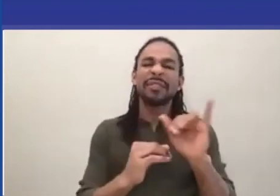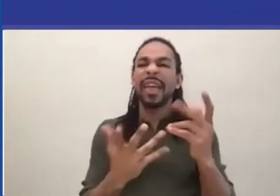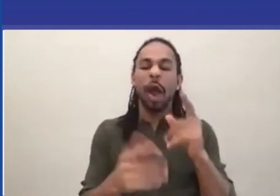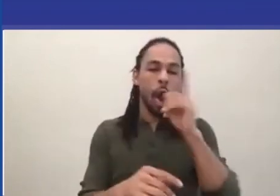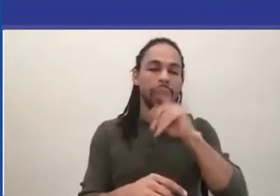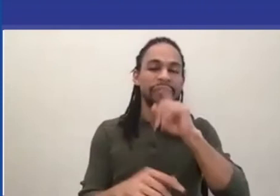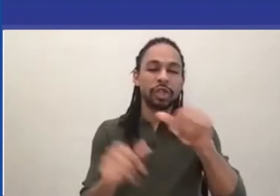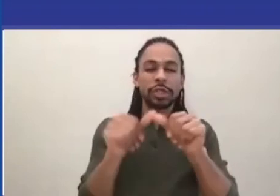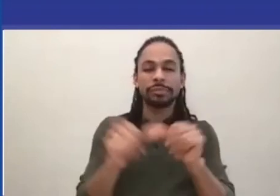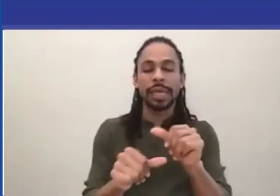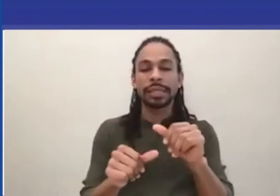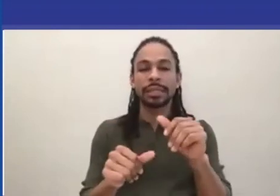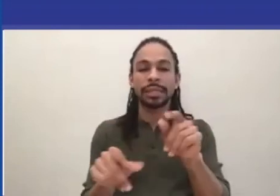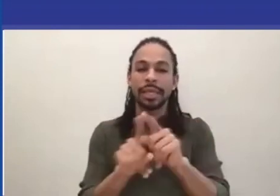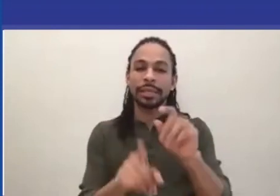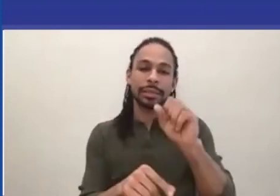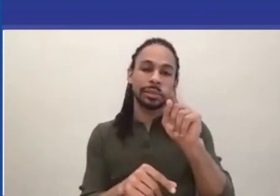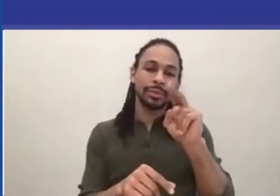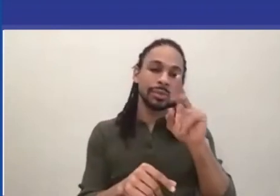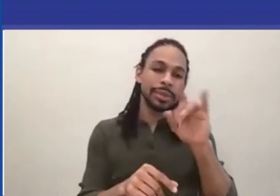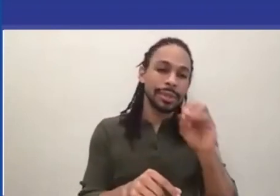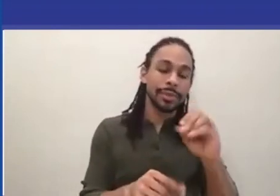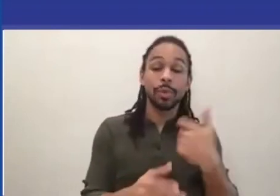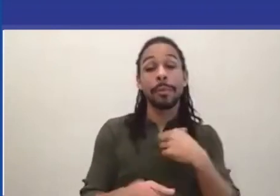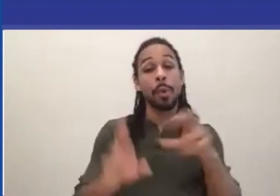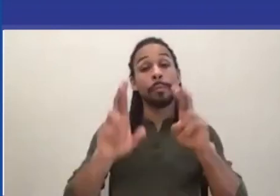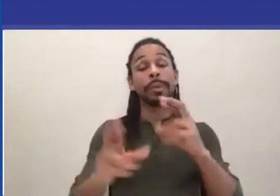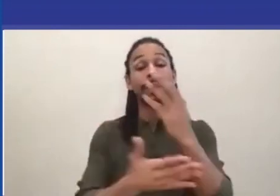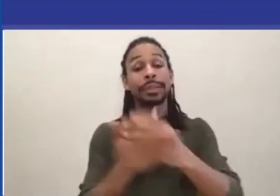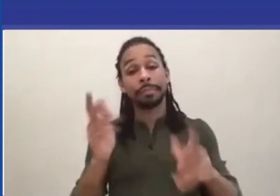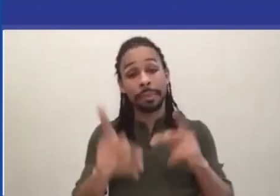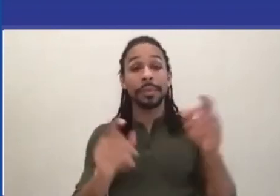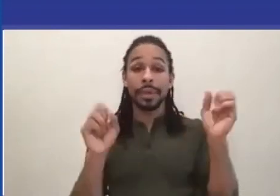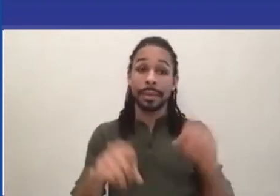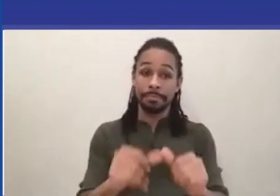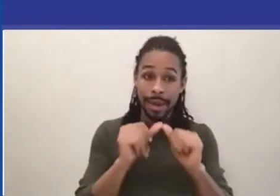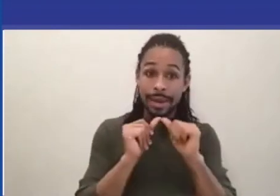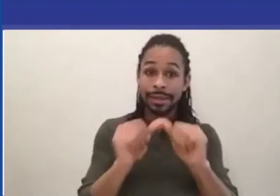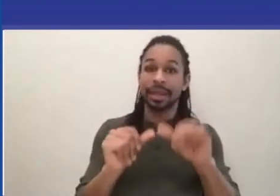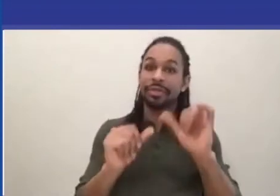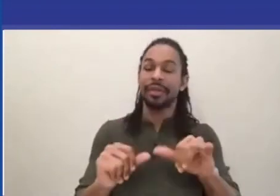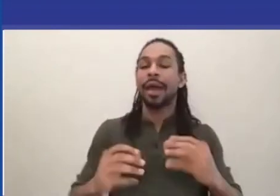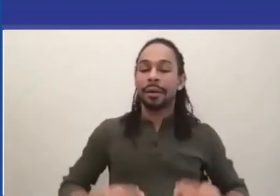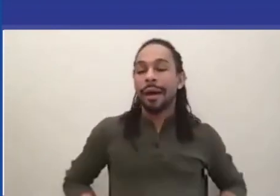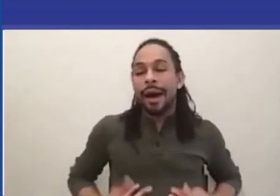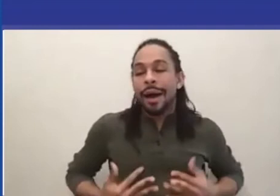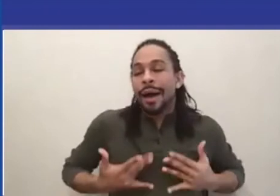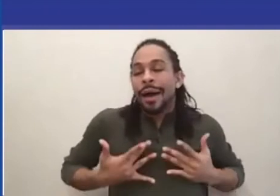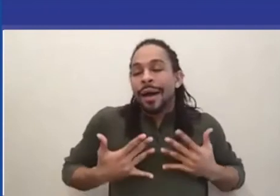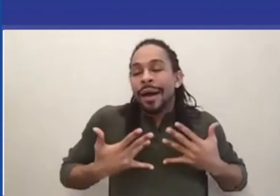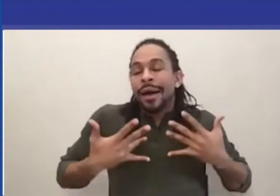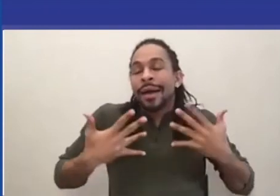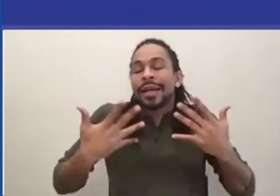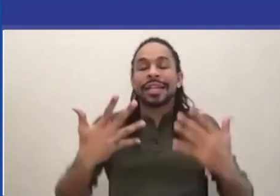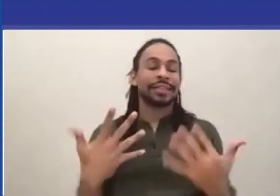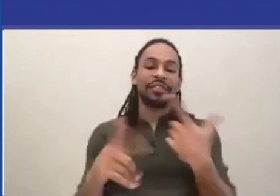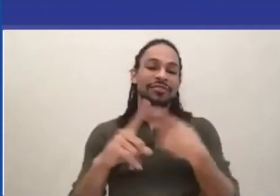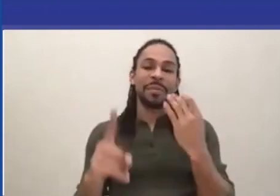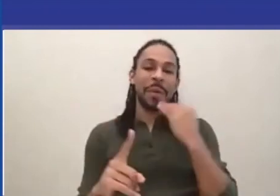people can maintain that that like liveliness that comes from home and being in a safe